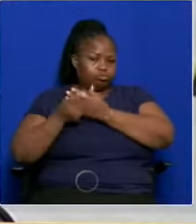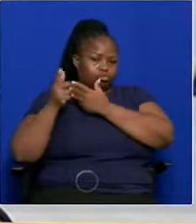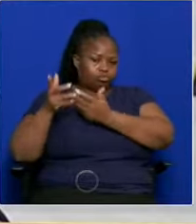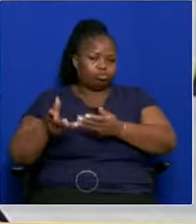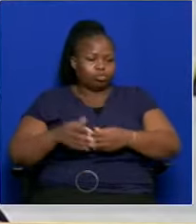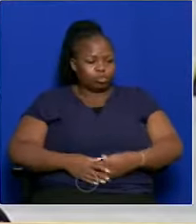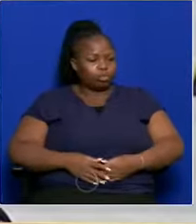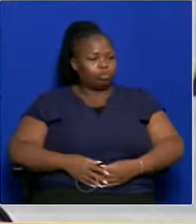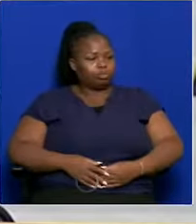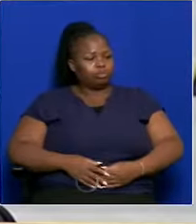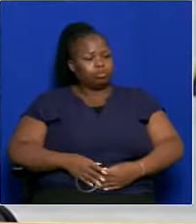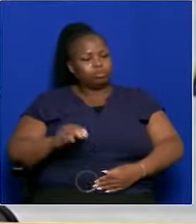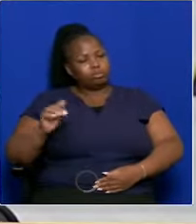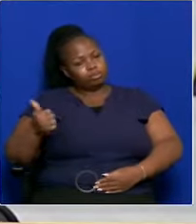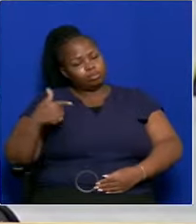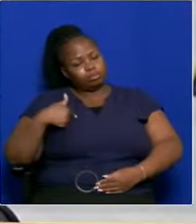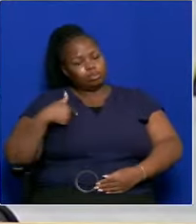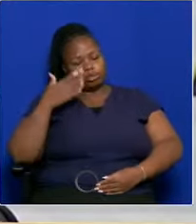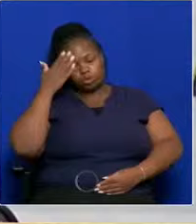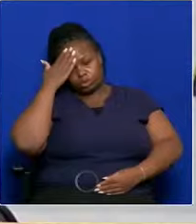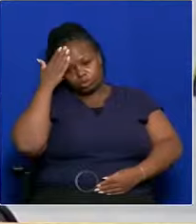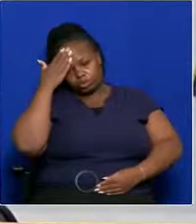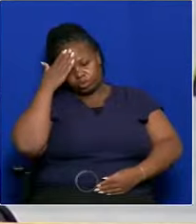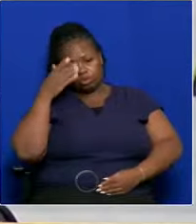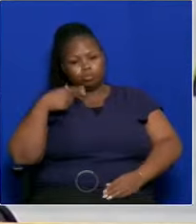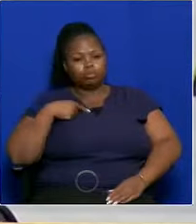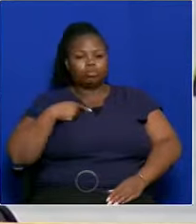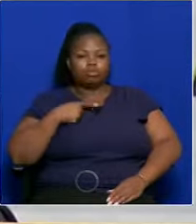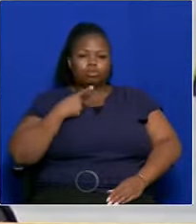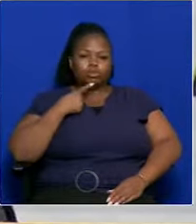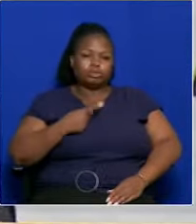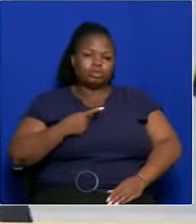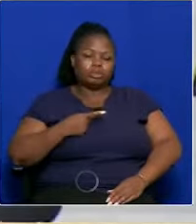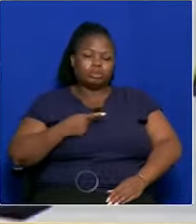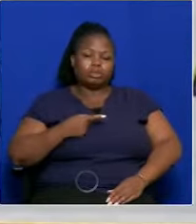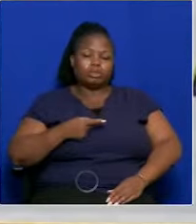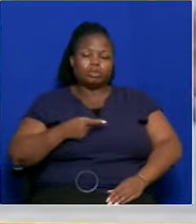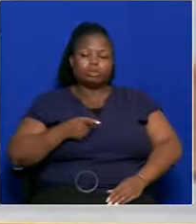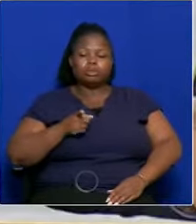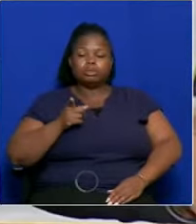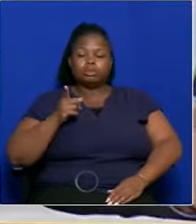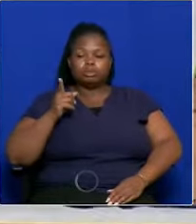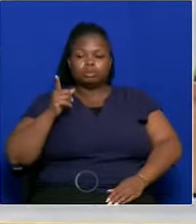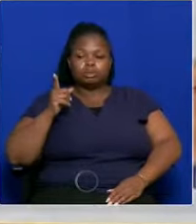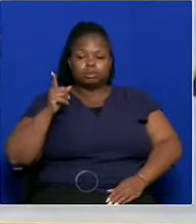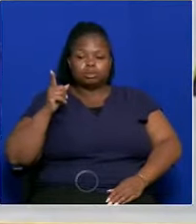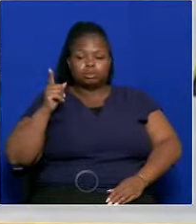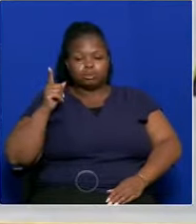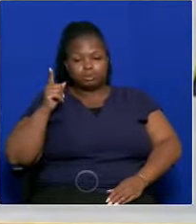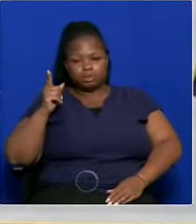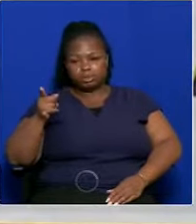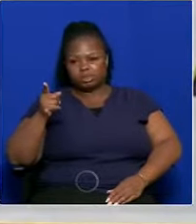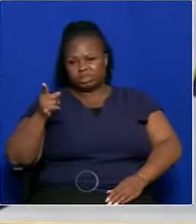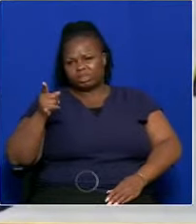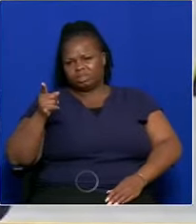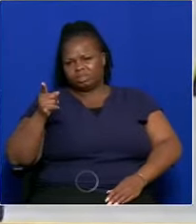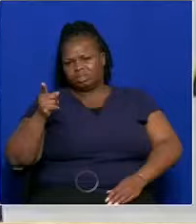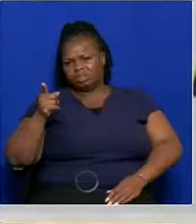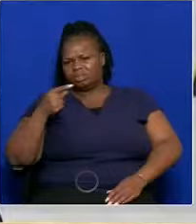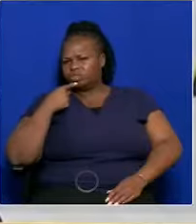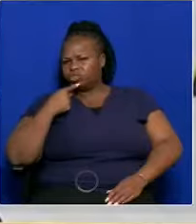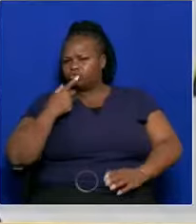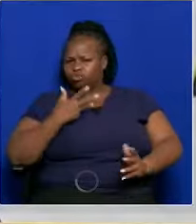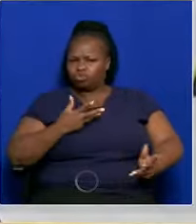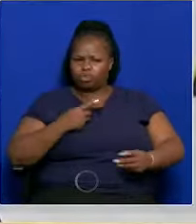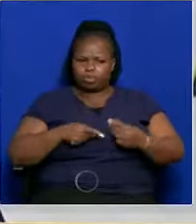know to say, this said this where, and this is what is said about me, and that is why I have